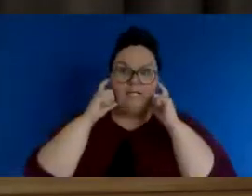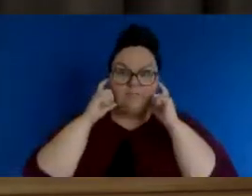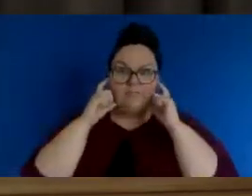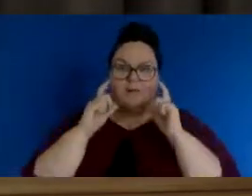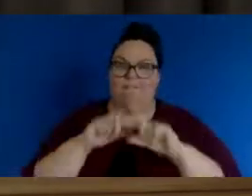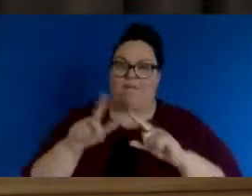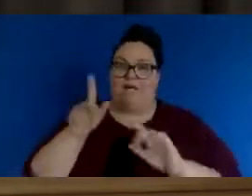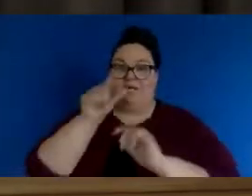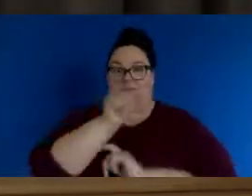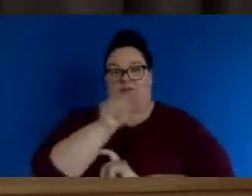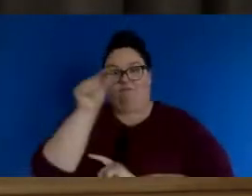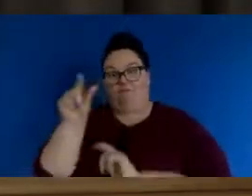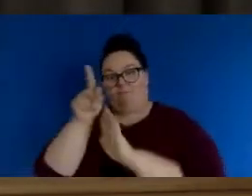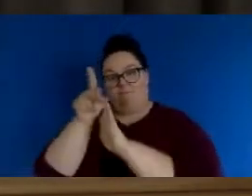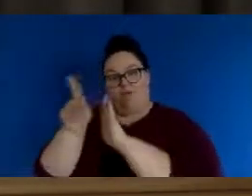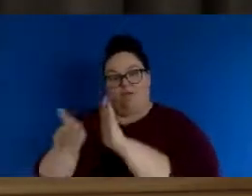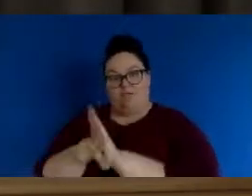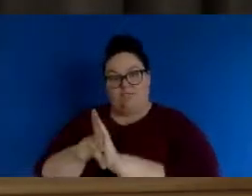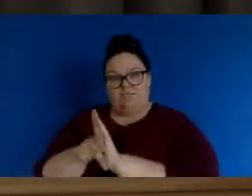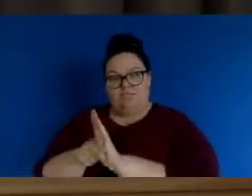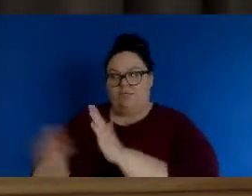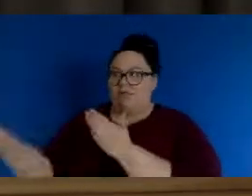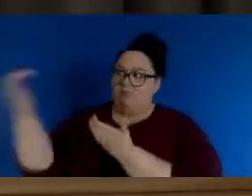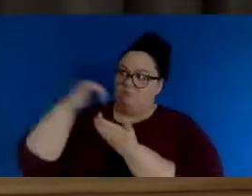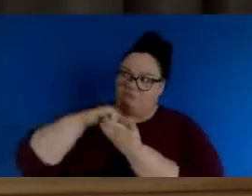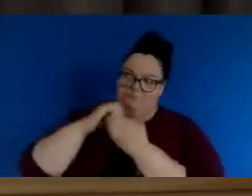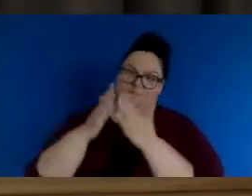government policy, we'll always work hand in hand with